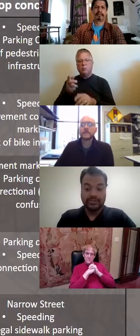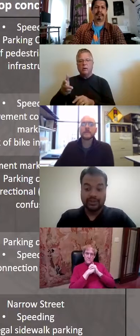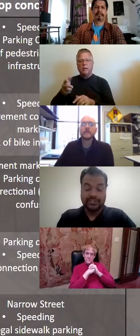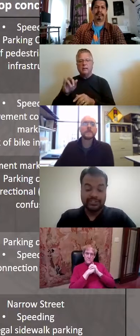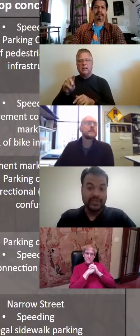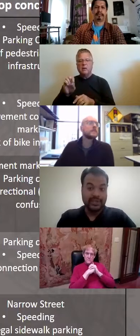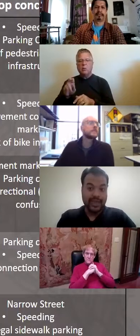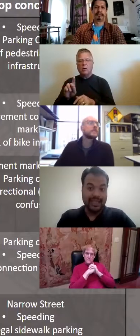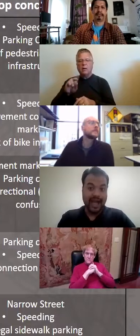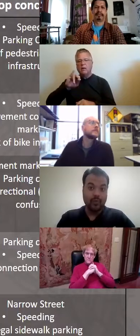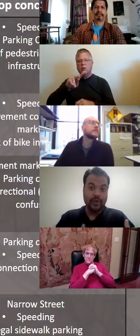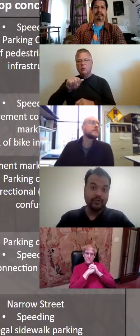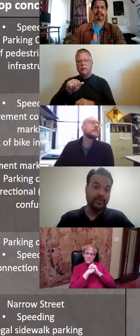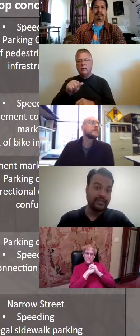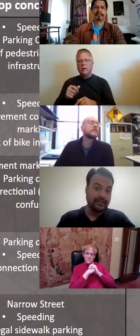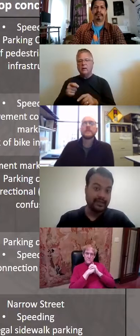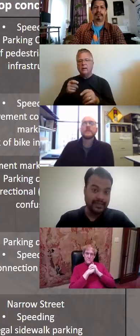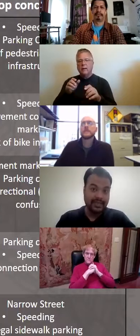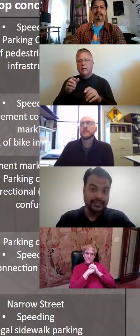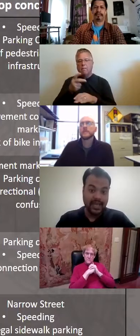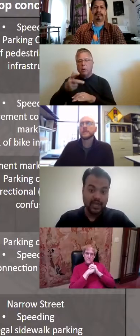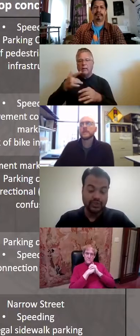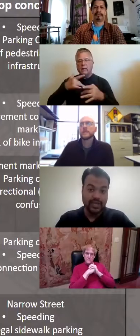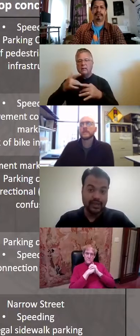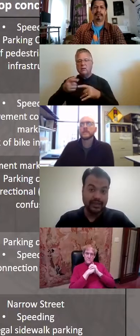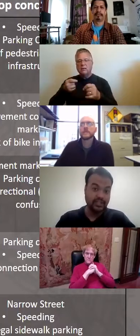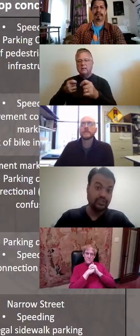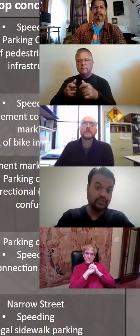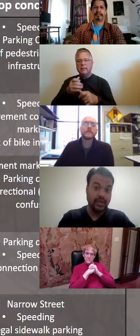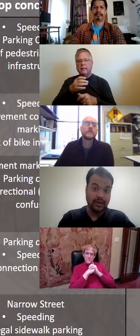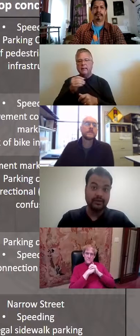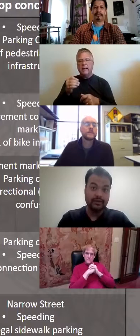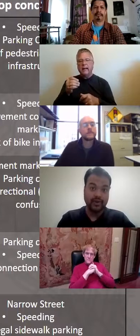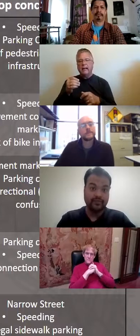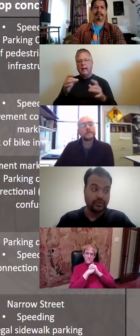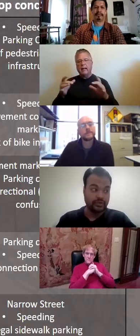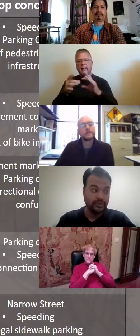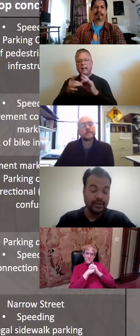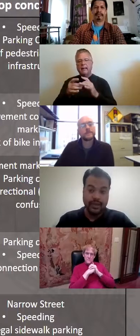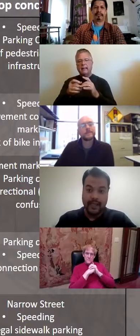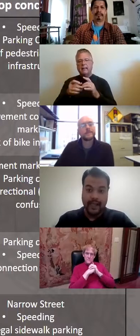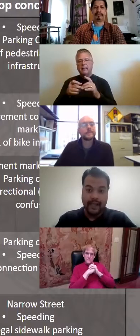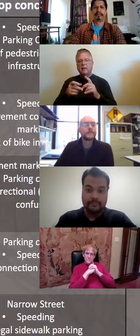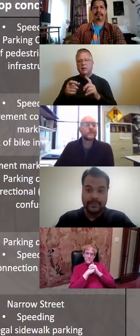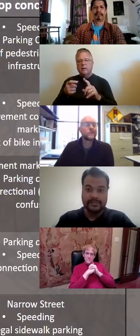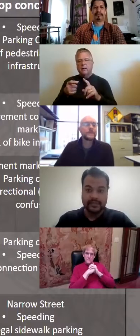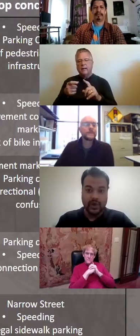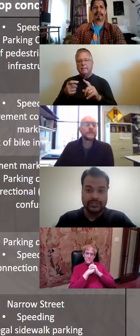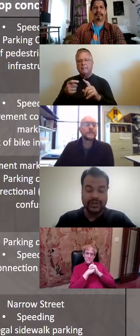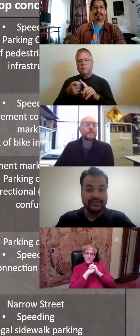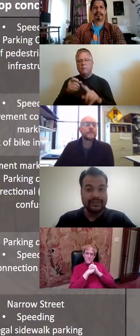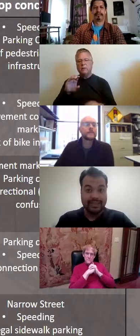parking concern, speeding, and how we are going to connect this Juniata connection to the riverfront. These